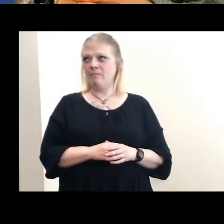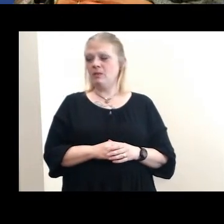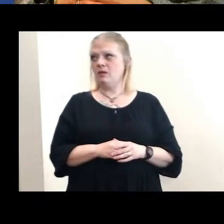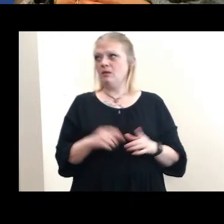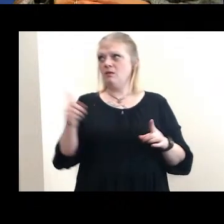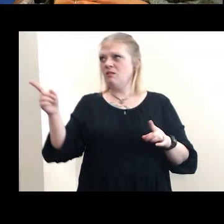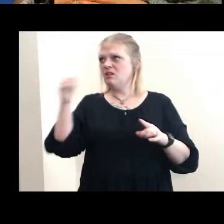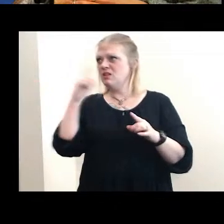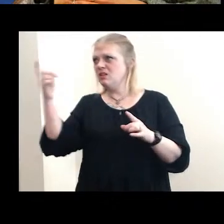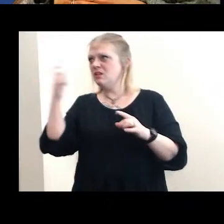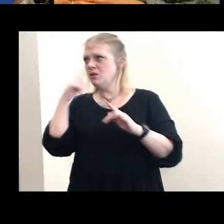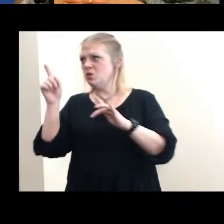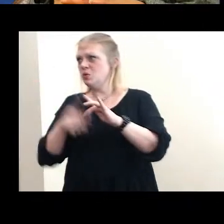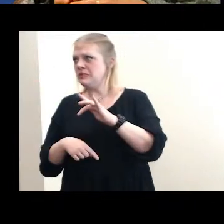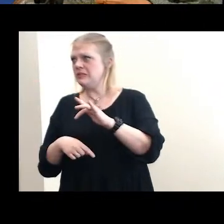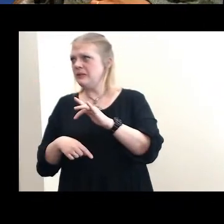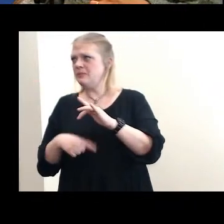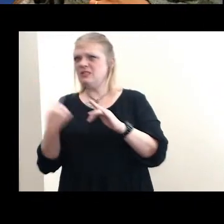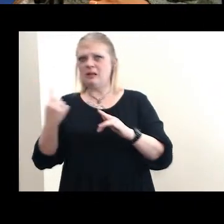Sorry?